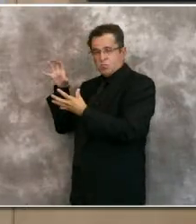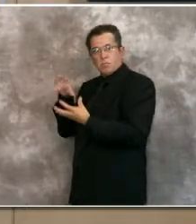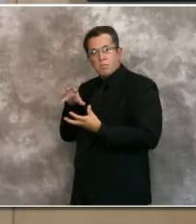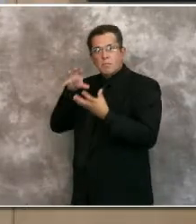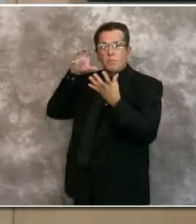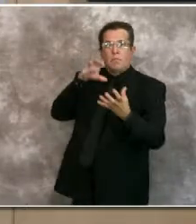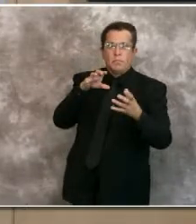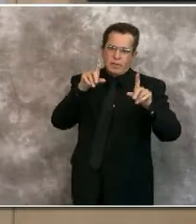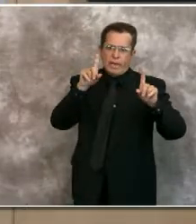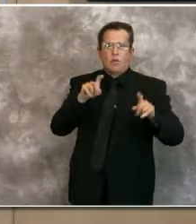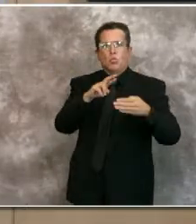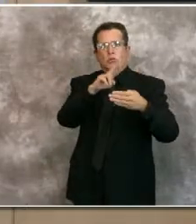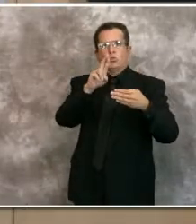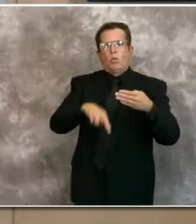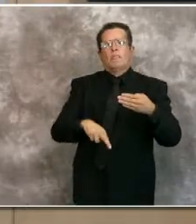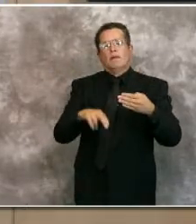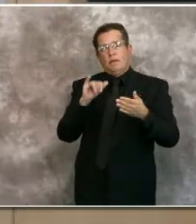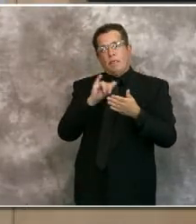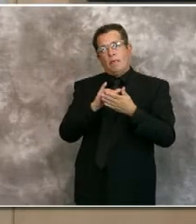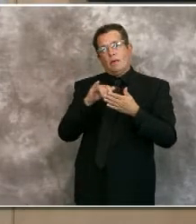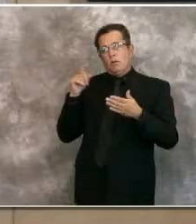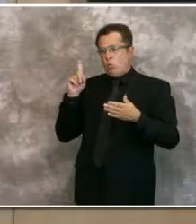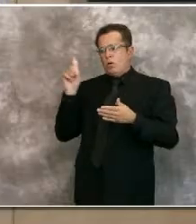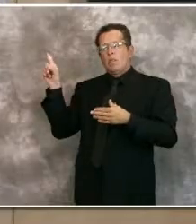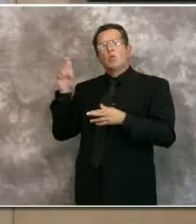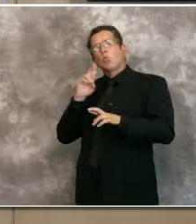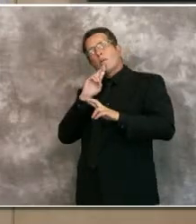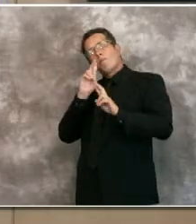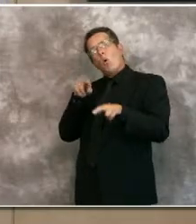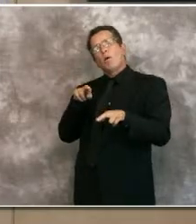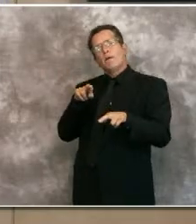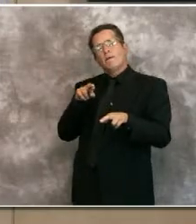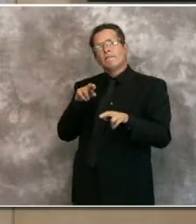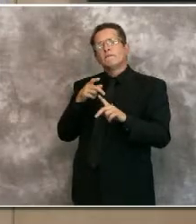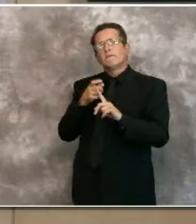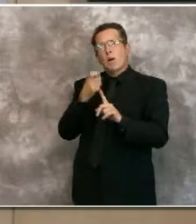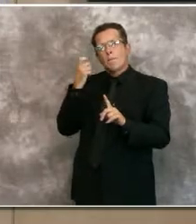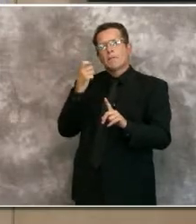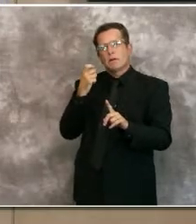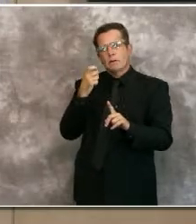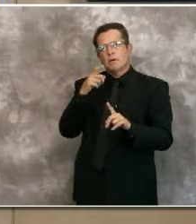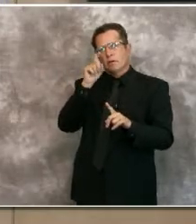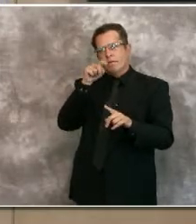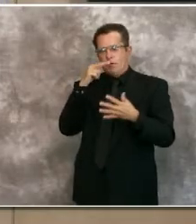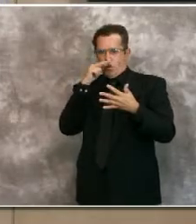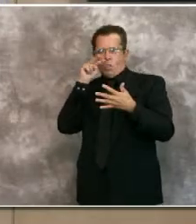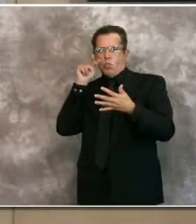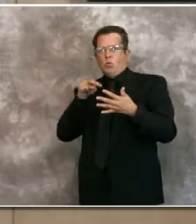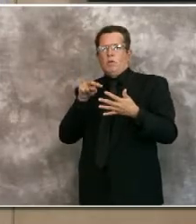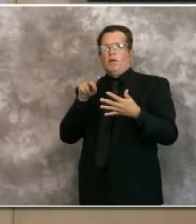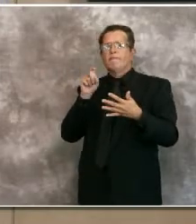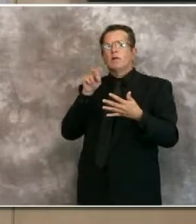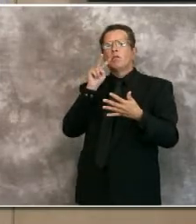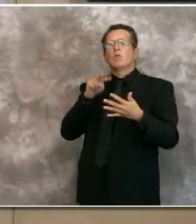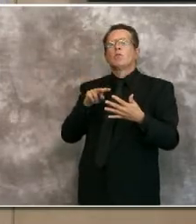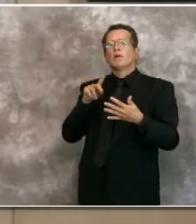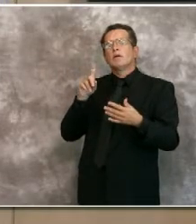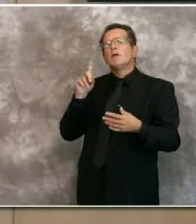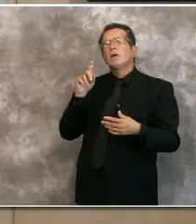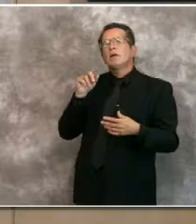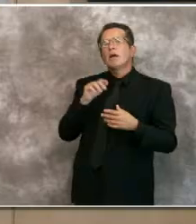again, the specific sources that they were reported from would have to be drilled down on to look at the